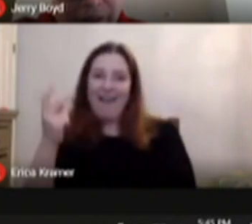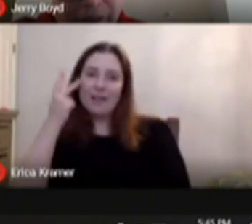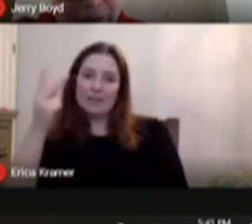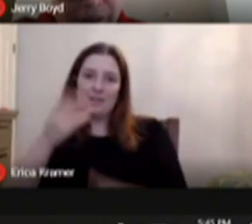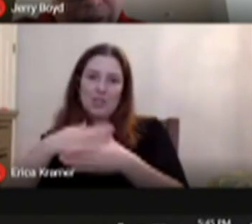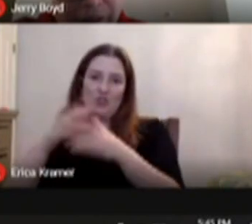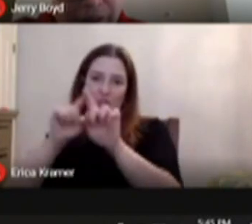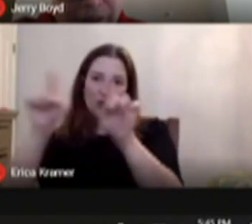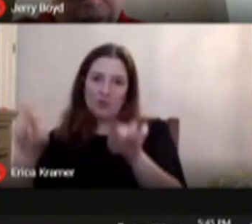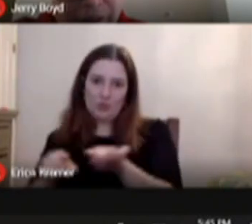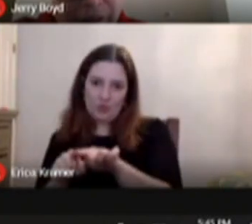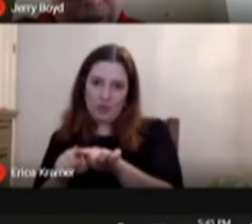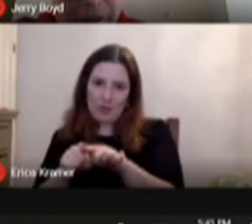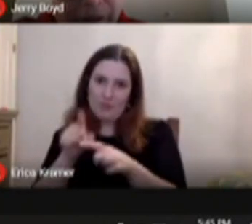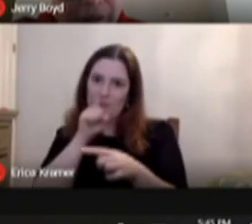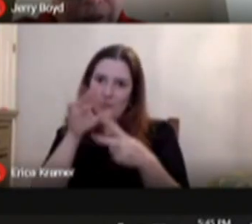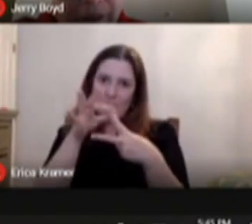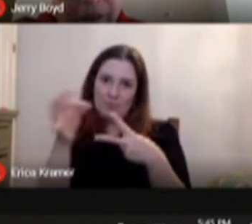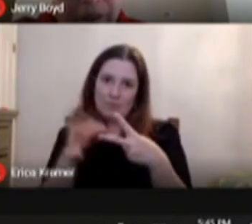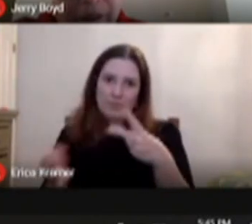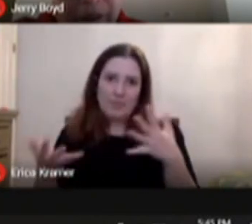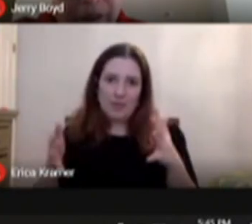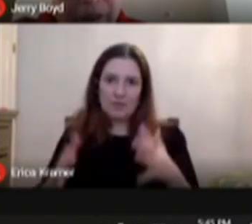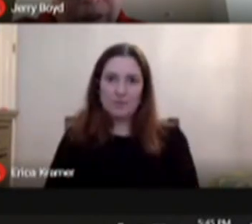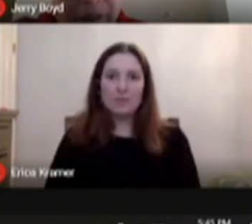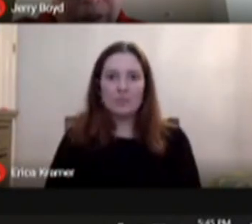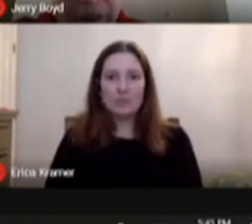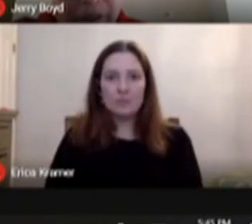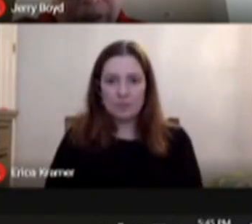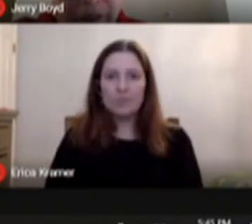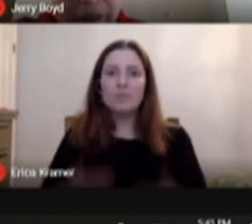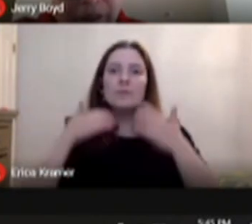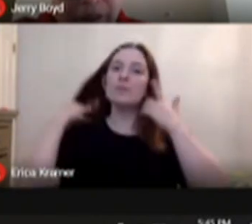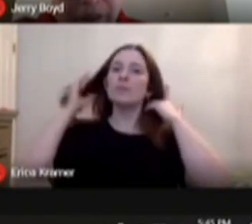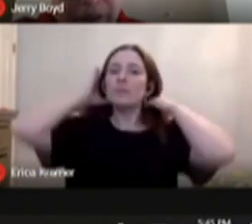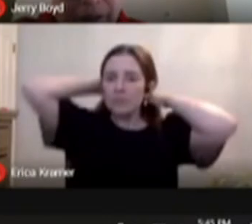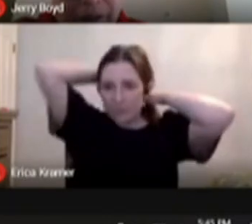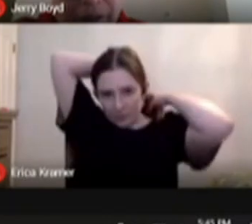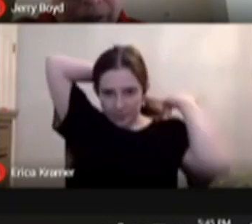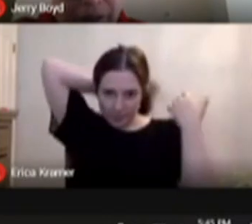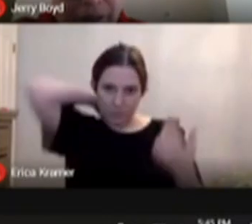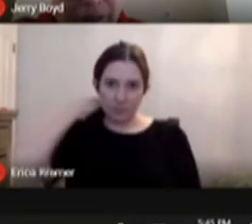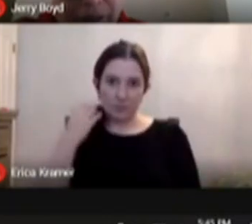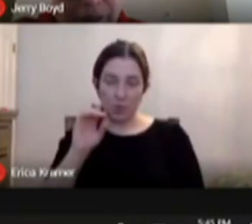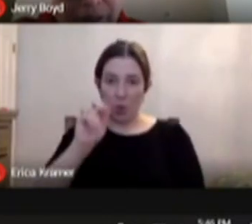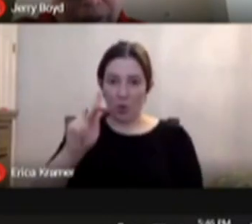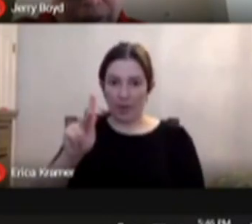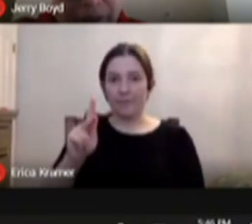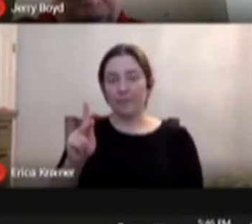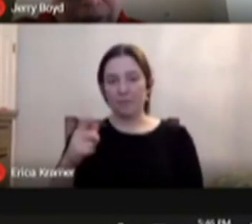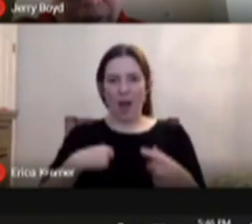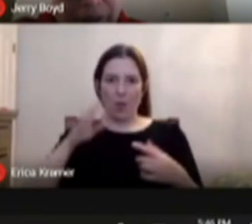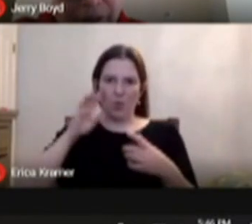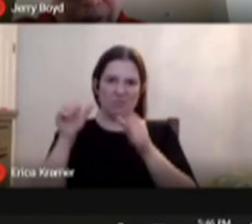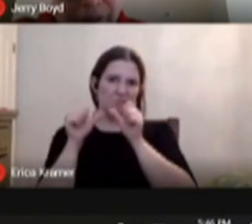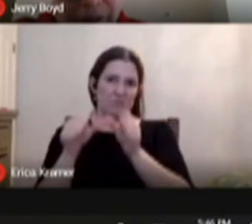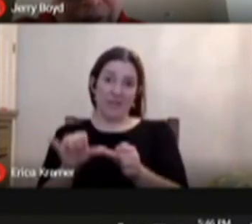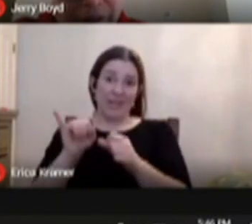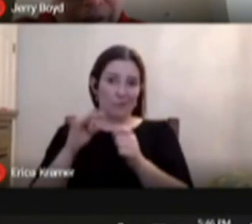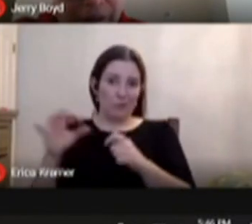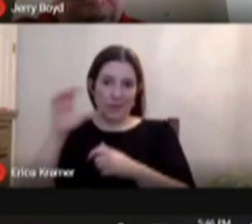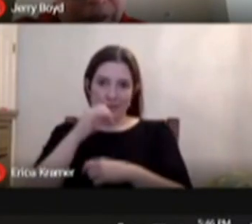the specific opportunities and challenges around accessibility for both the plaza and the City Hall